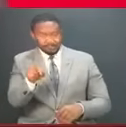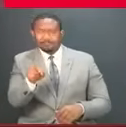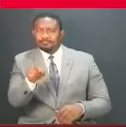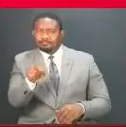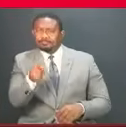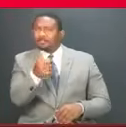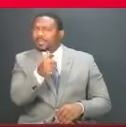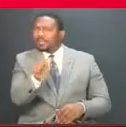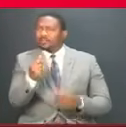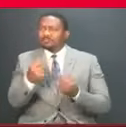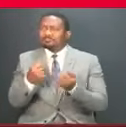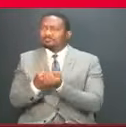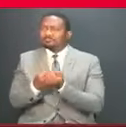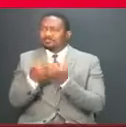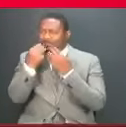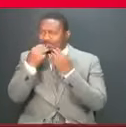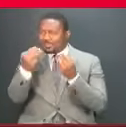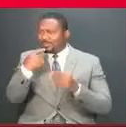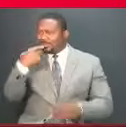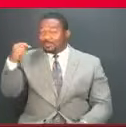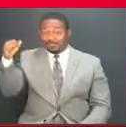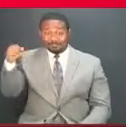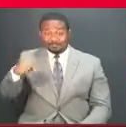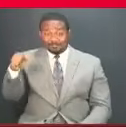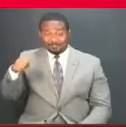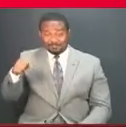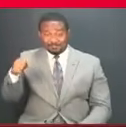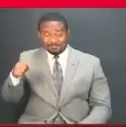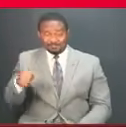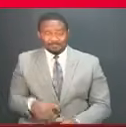of the motion say aye.